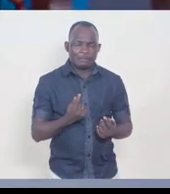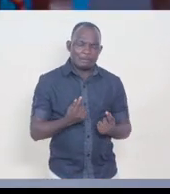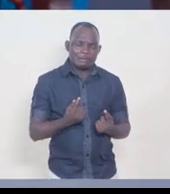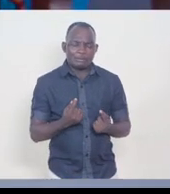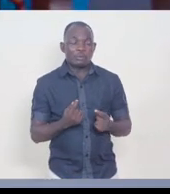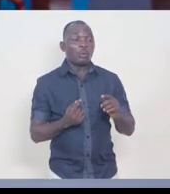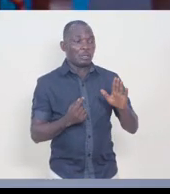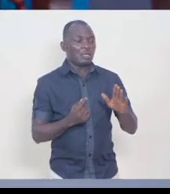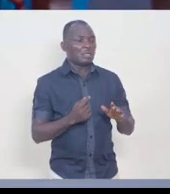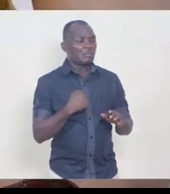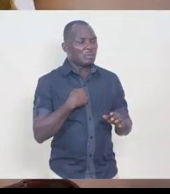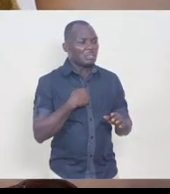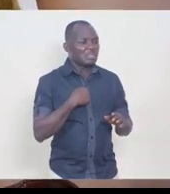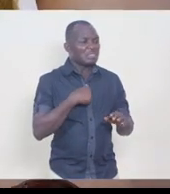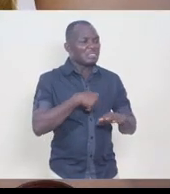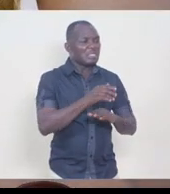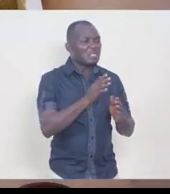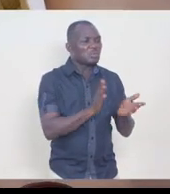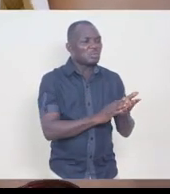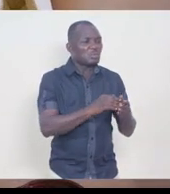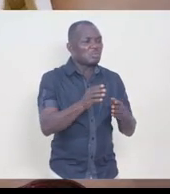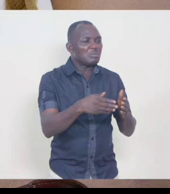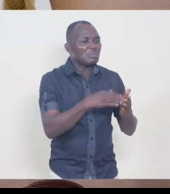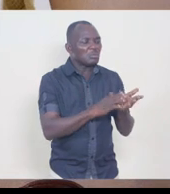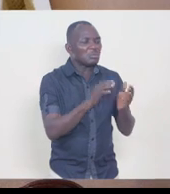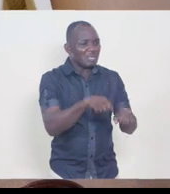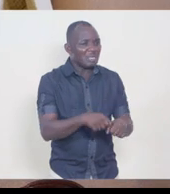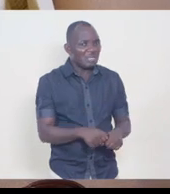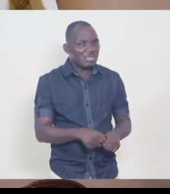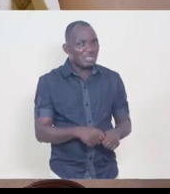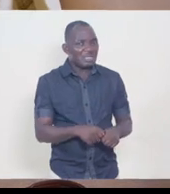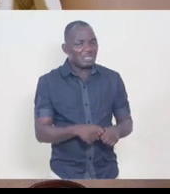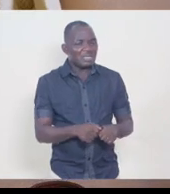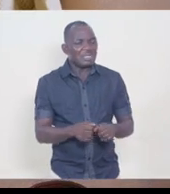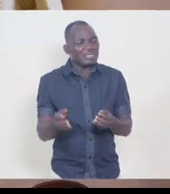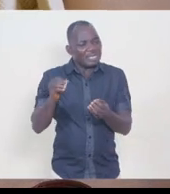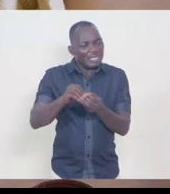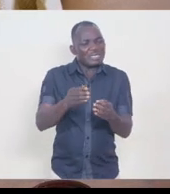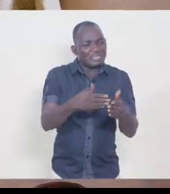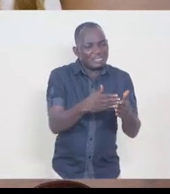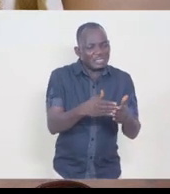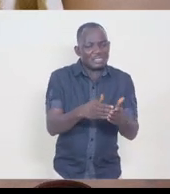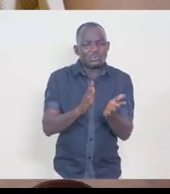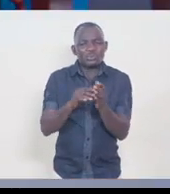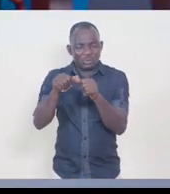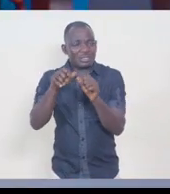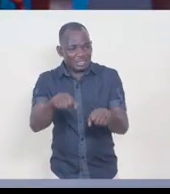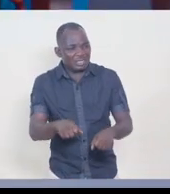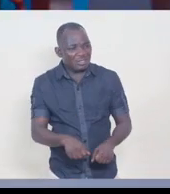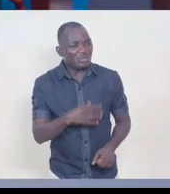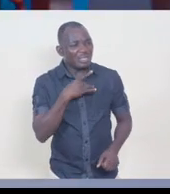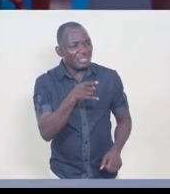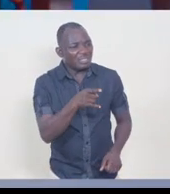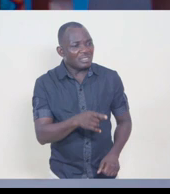So what if I send you to a music school where you can balance your singing and education? Do you like